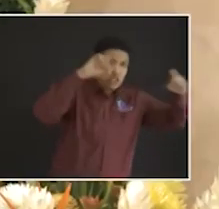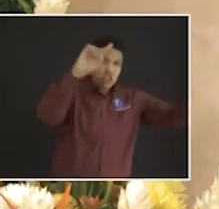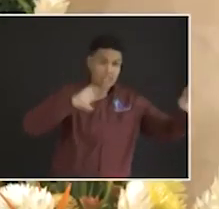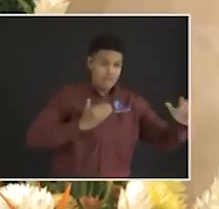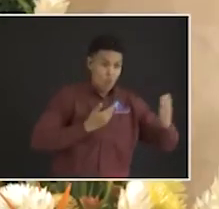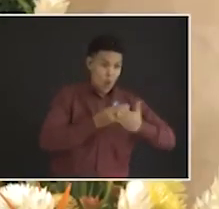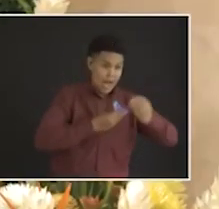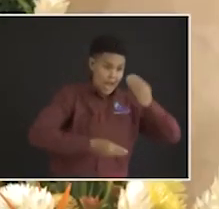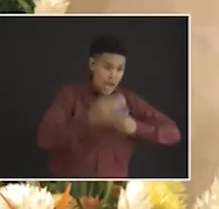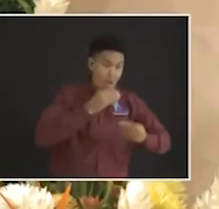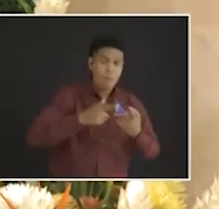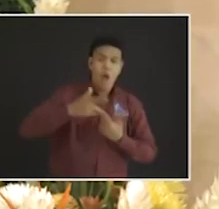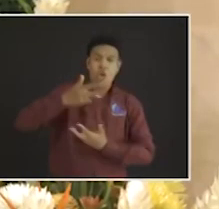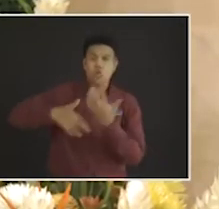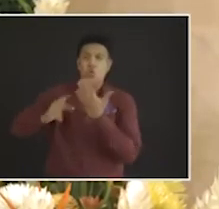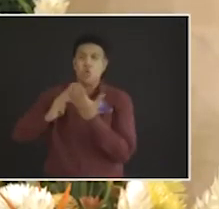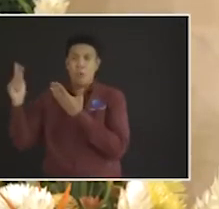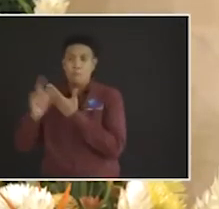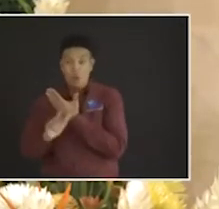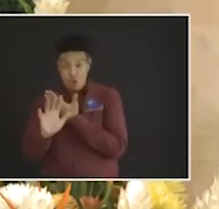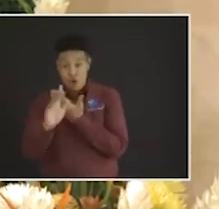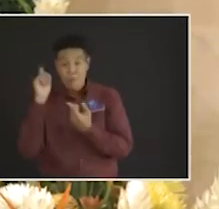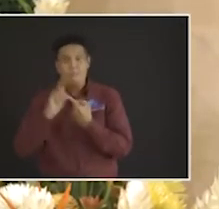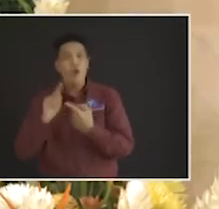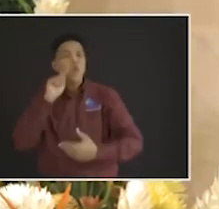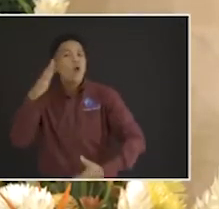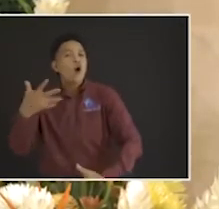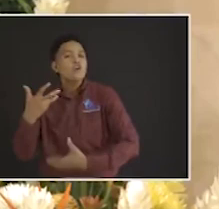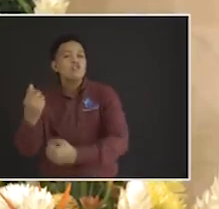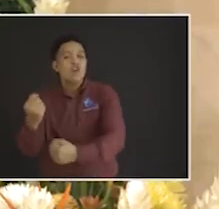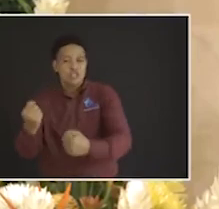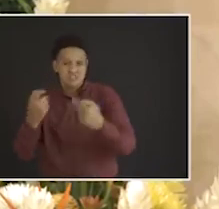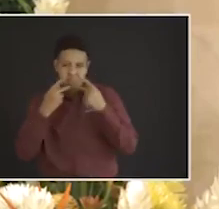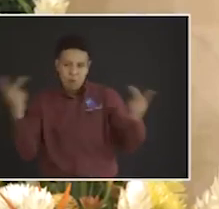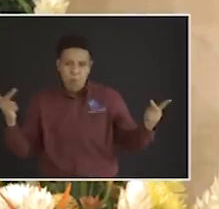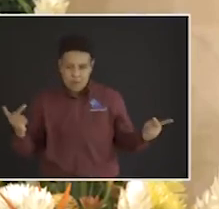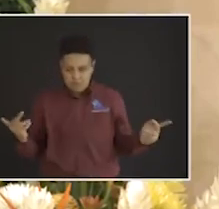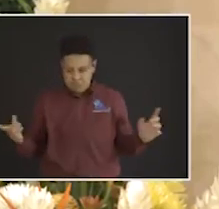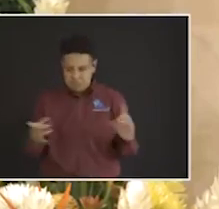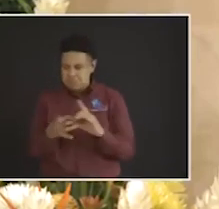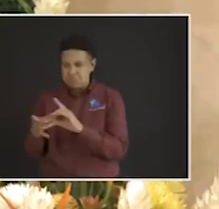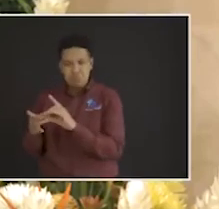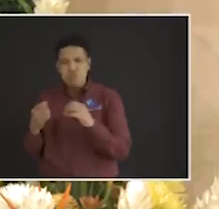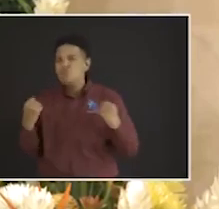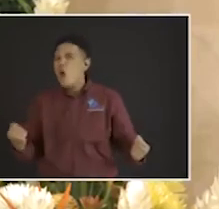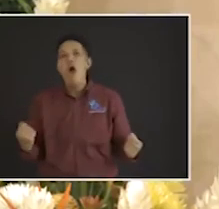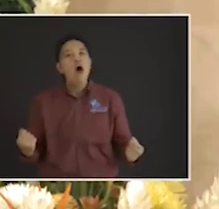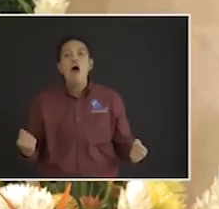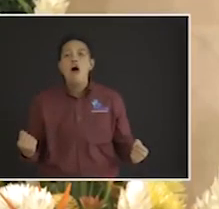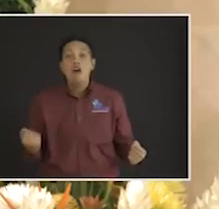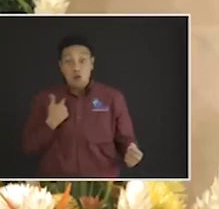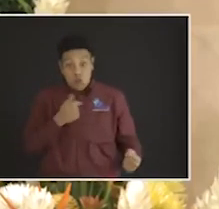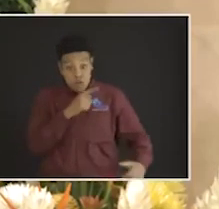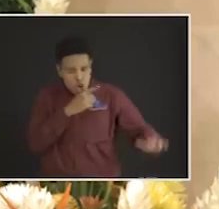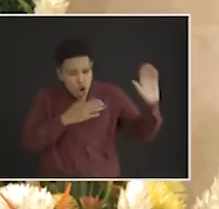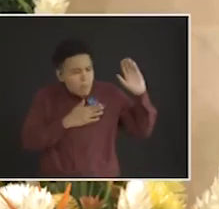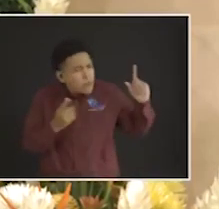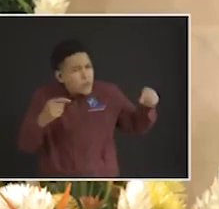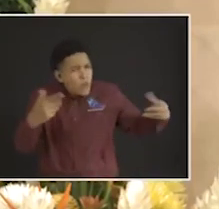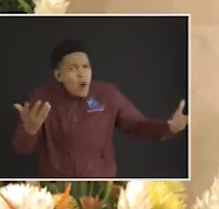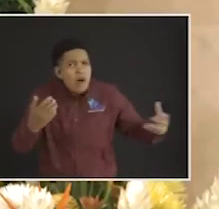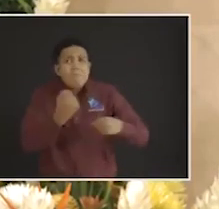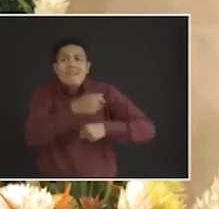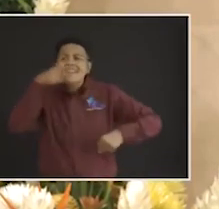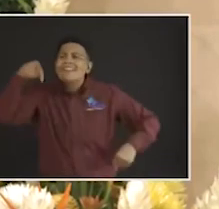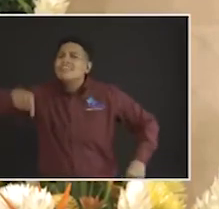during his swearing-in ceremony at King's House, the Prime Minister promised a government built on integrity. We commit to make